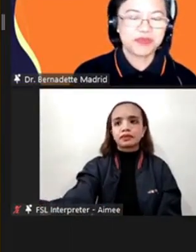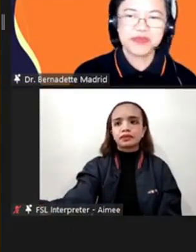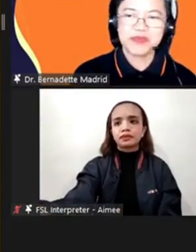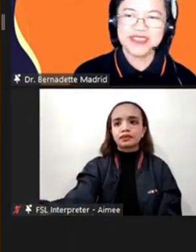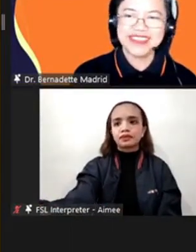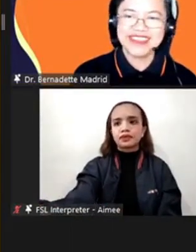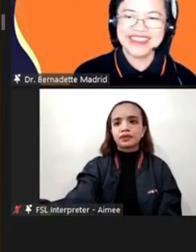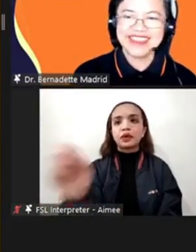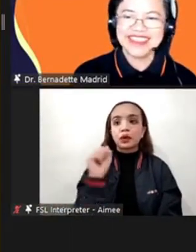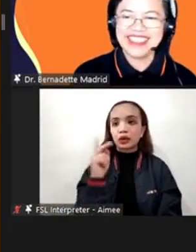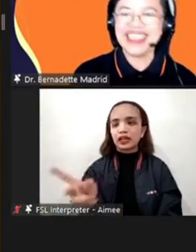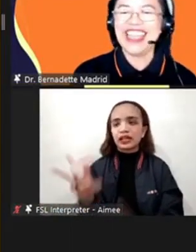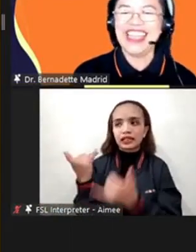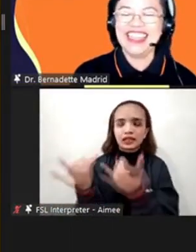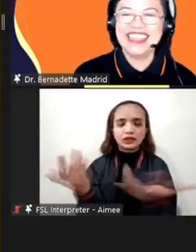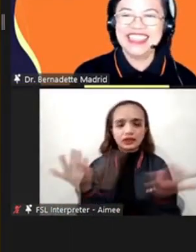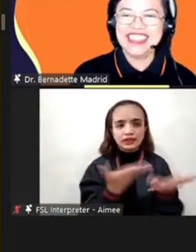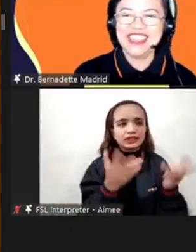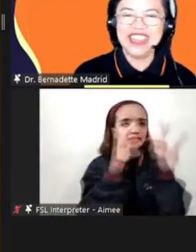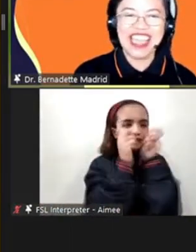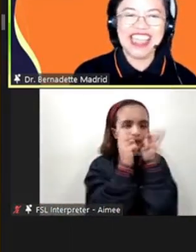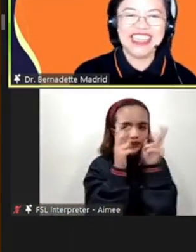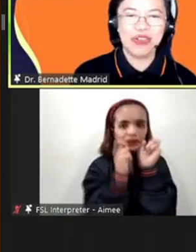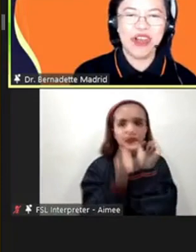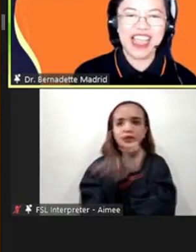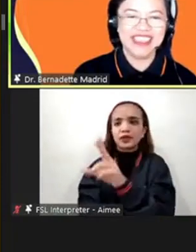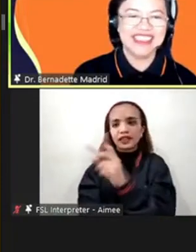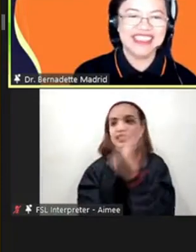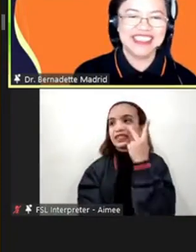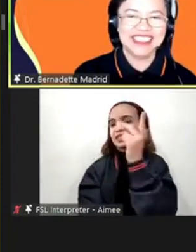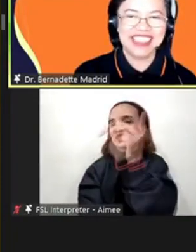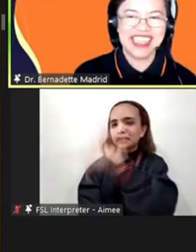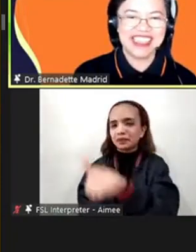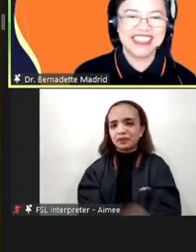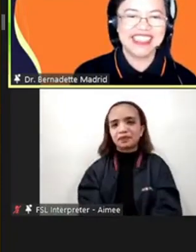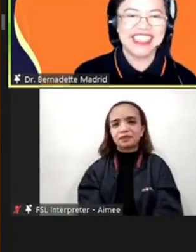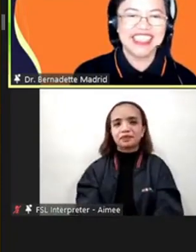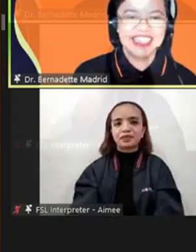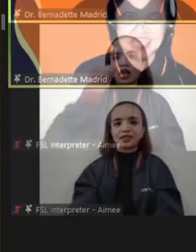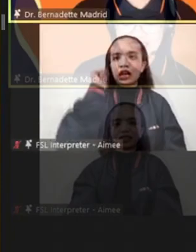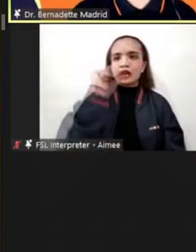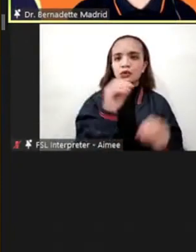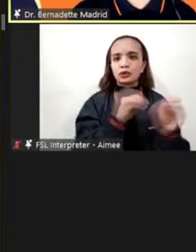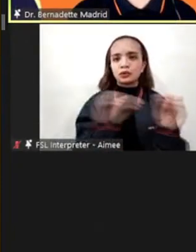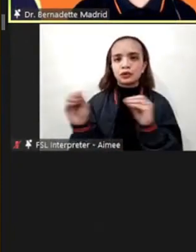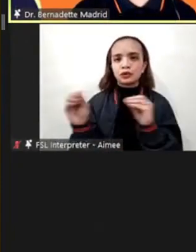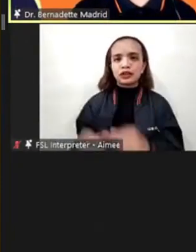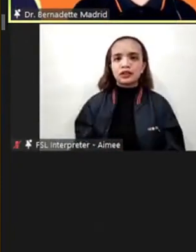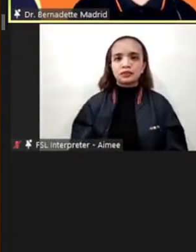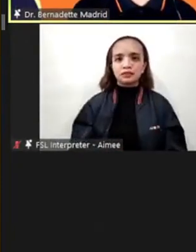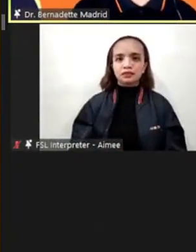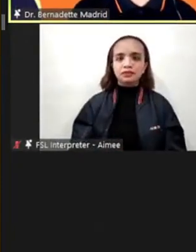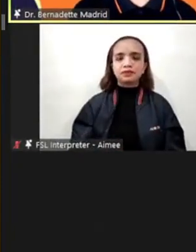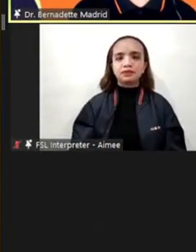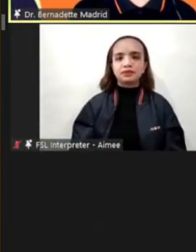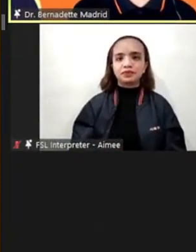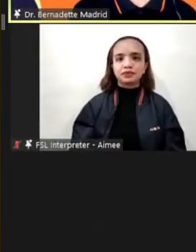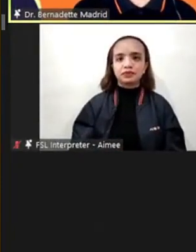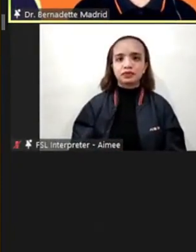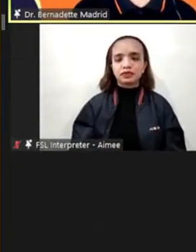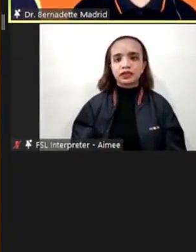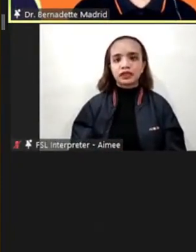ahead. We're all ears. Sige. See you again in a while. Okay. Okay. So